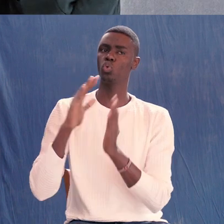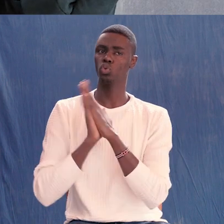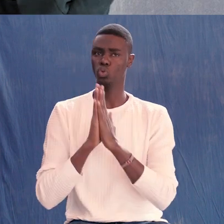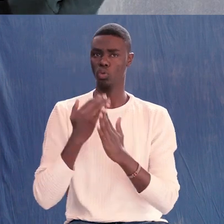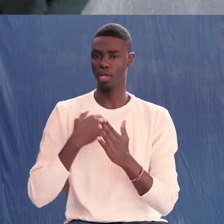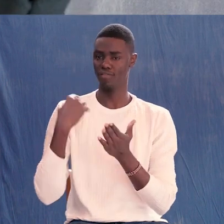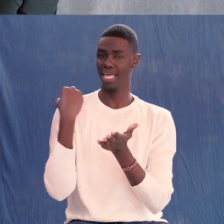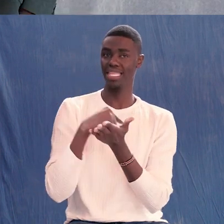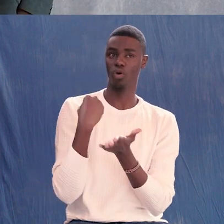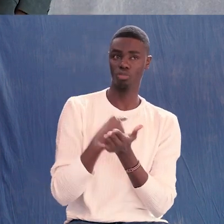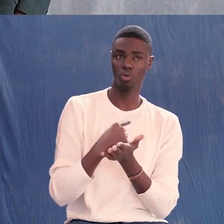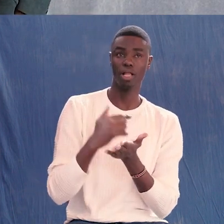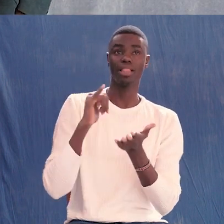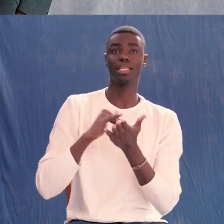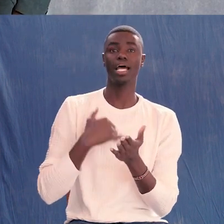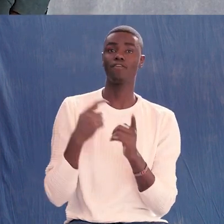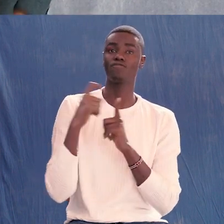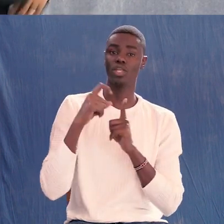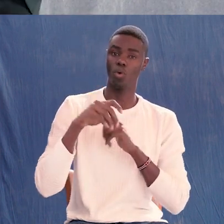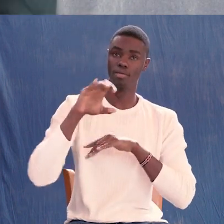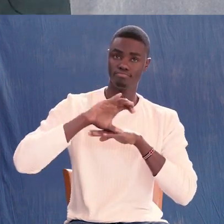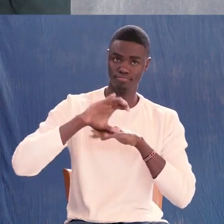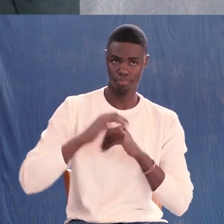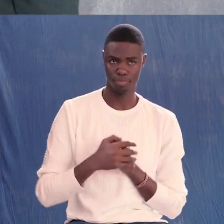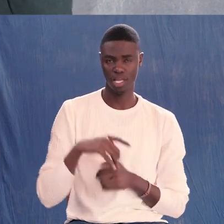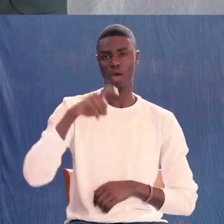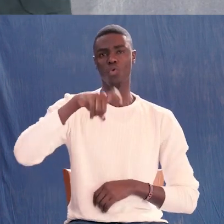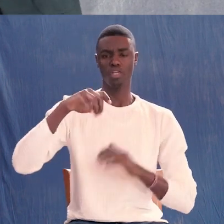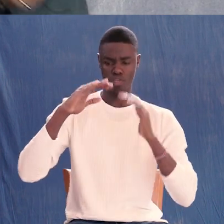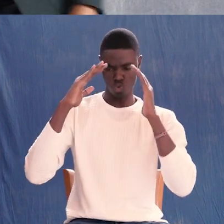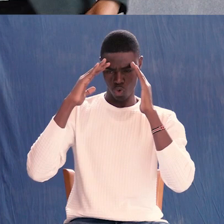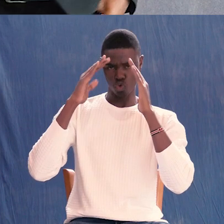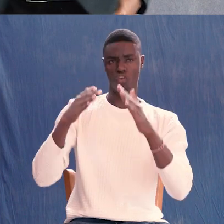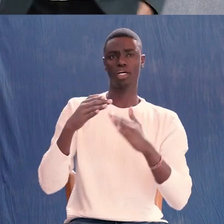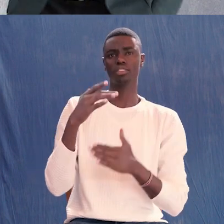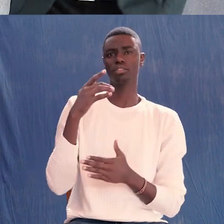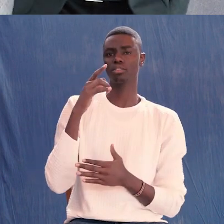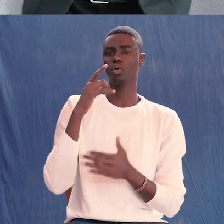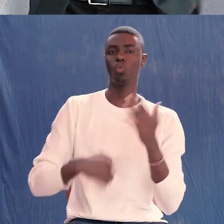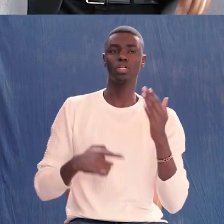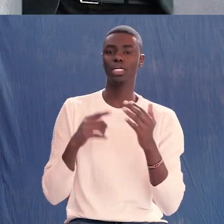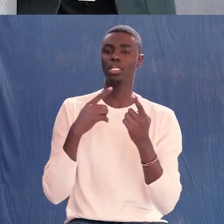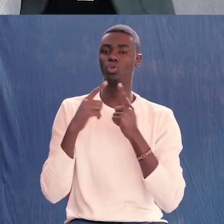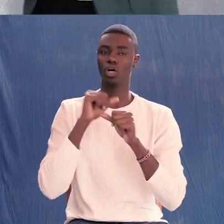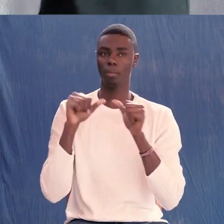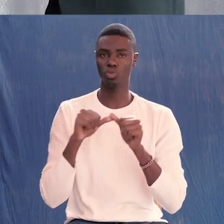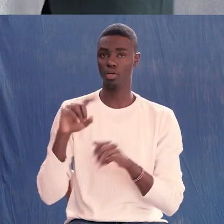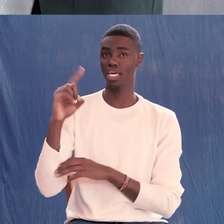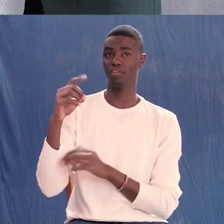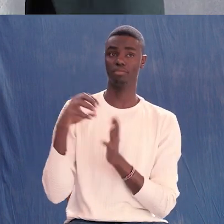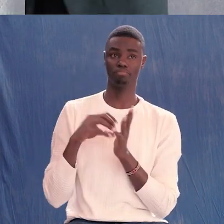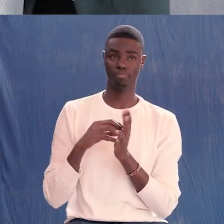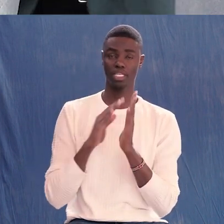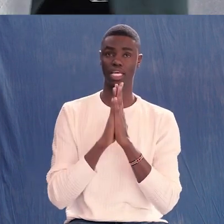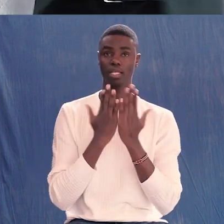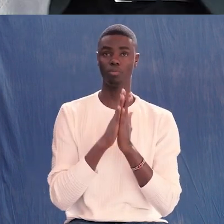in the Gospels that has the word church. So we need to pay attention to what it's talking about. And in the first instance, it's also in